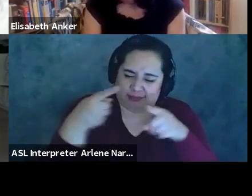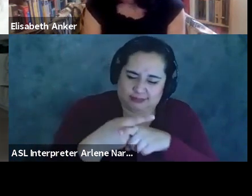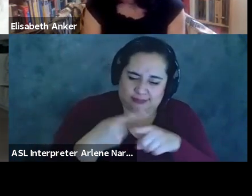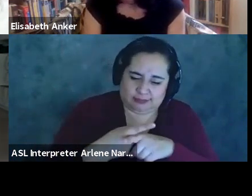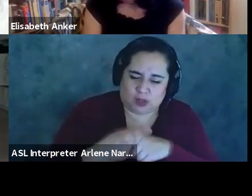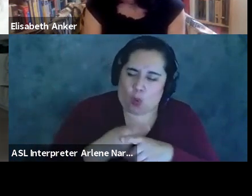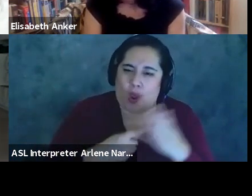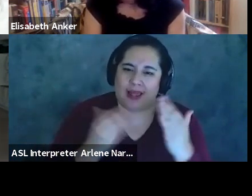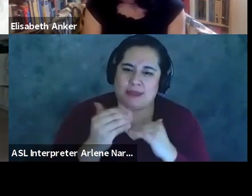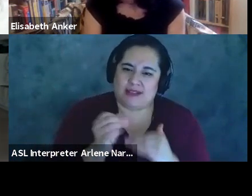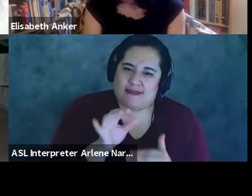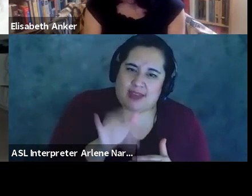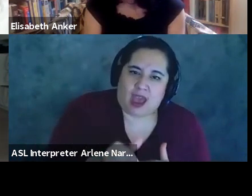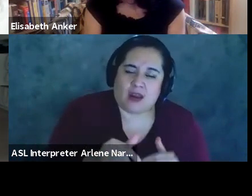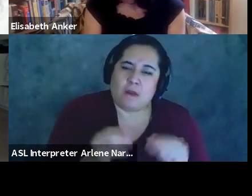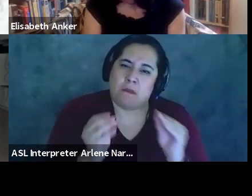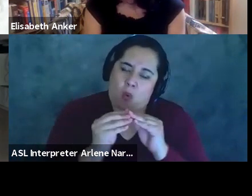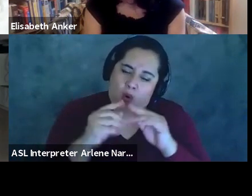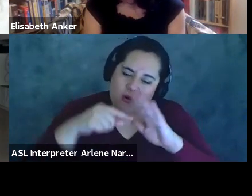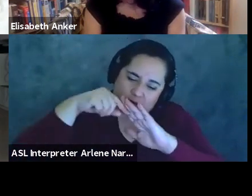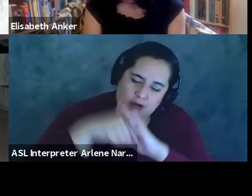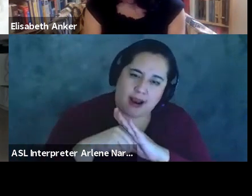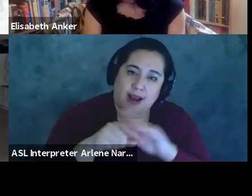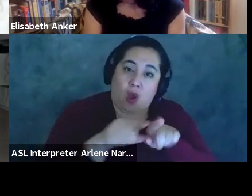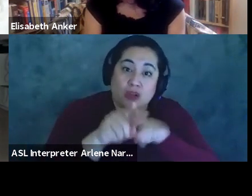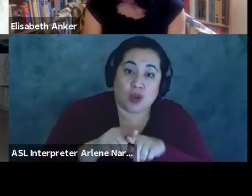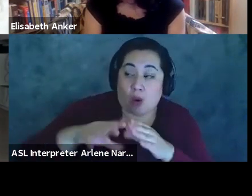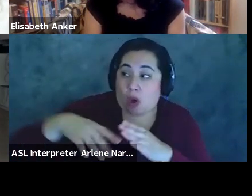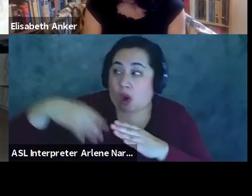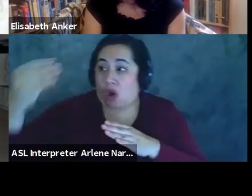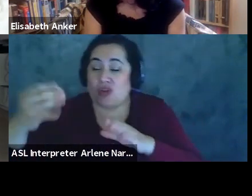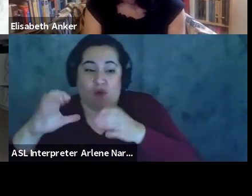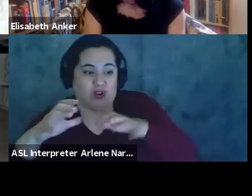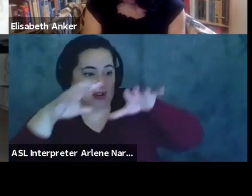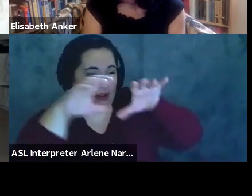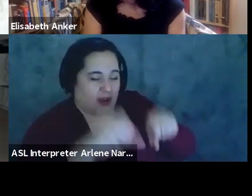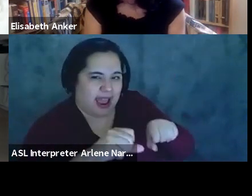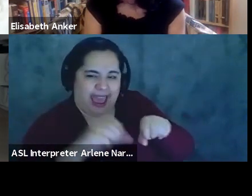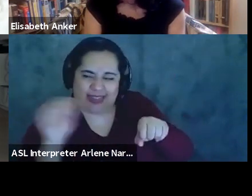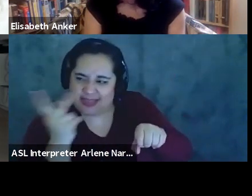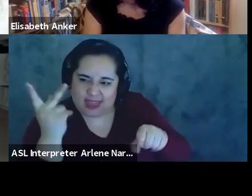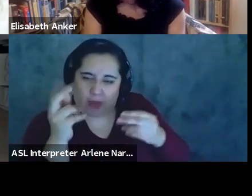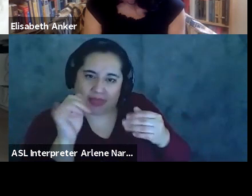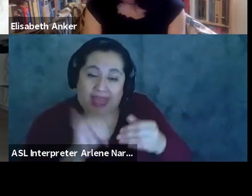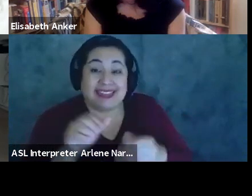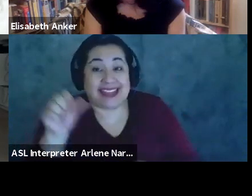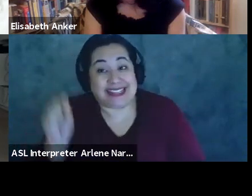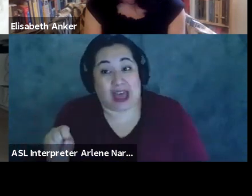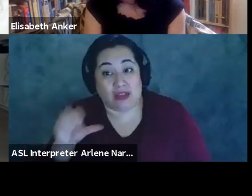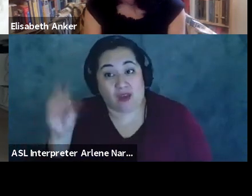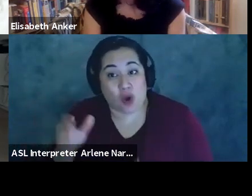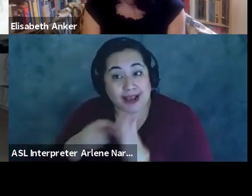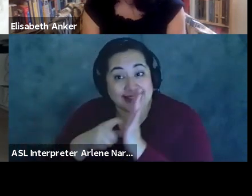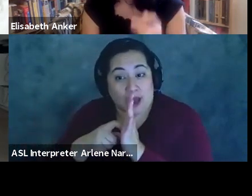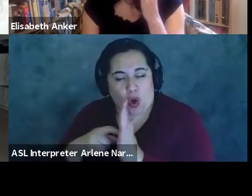as well as the ways it gets captured by external forces. So, and I think the South Africa example, and thinking just generally